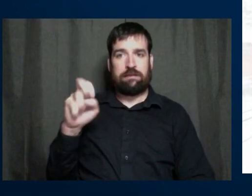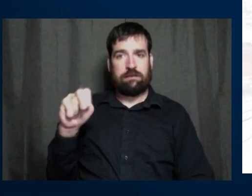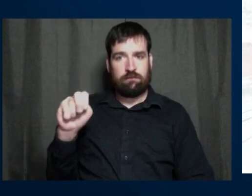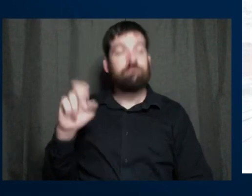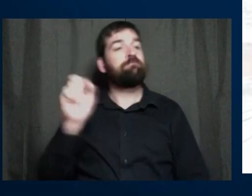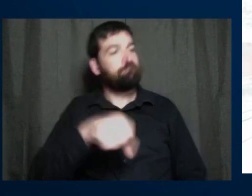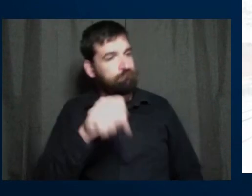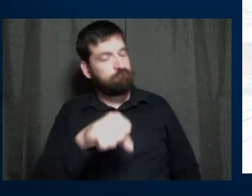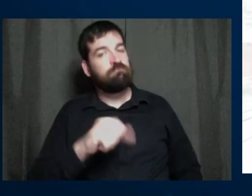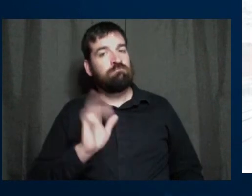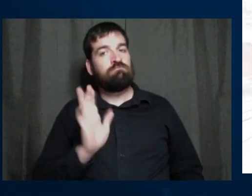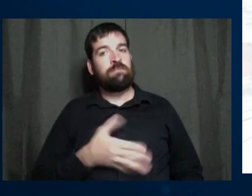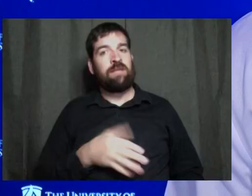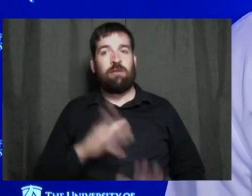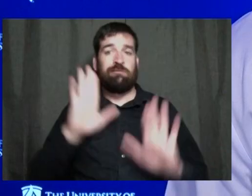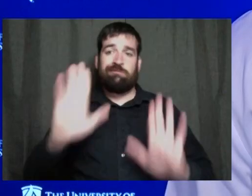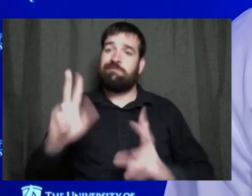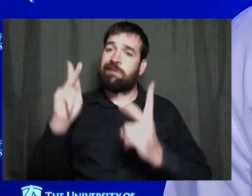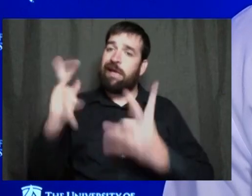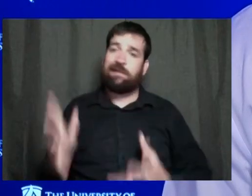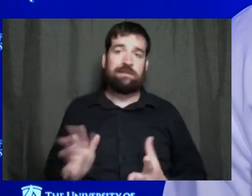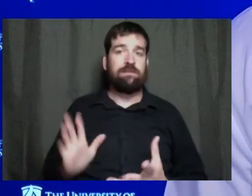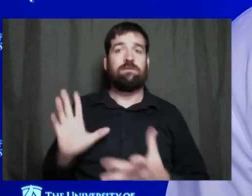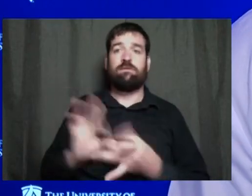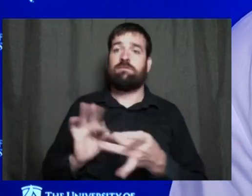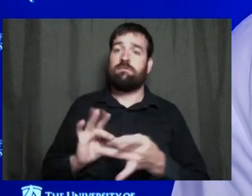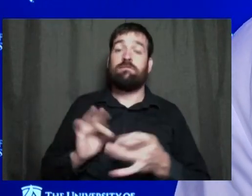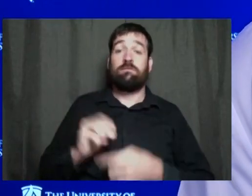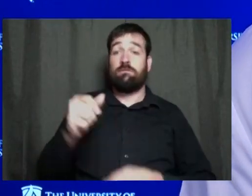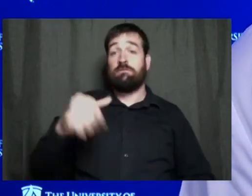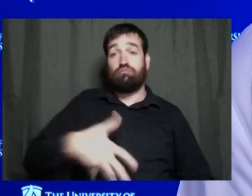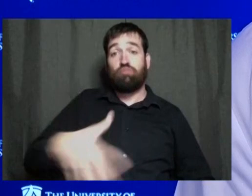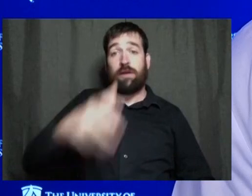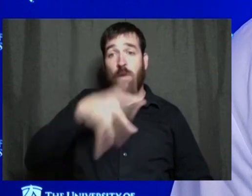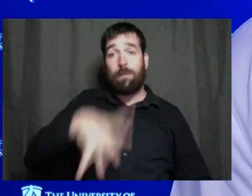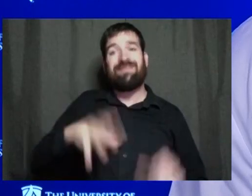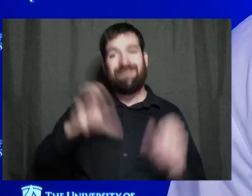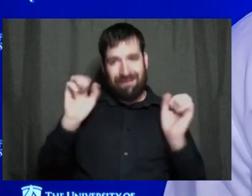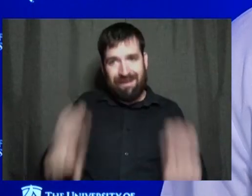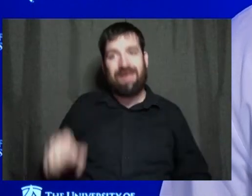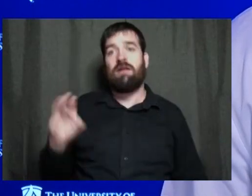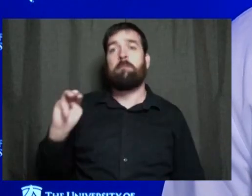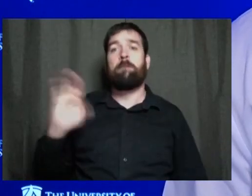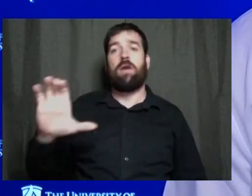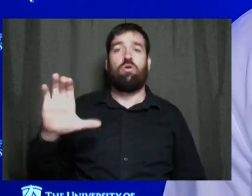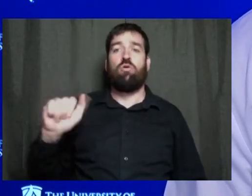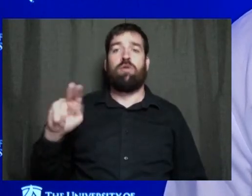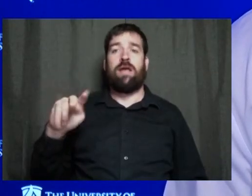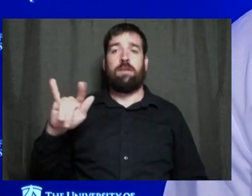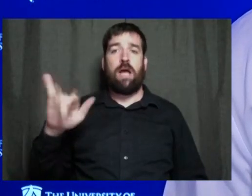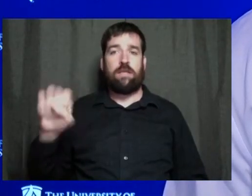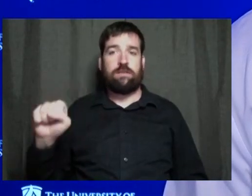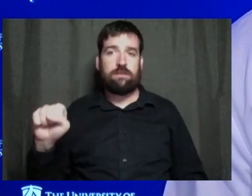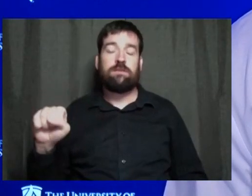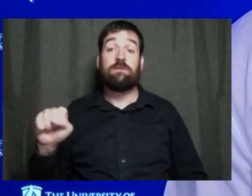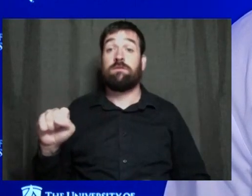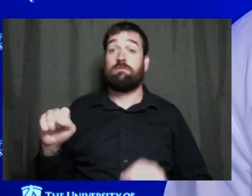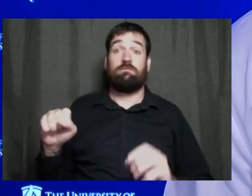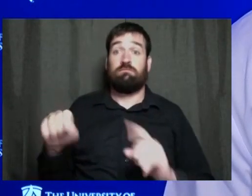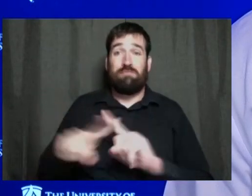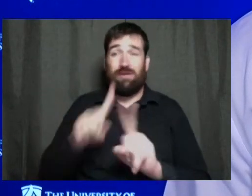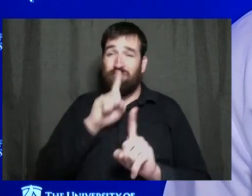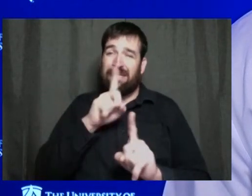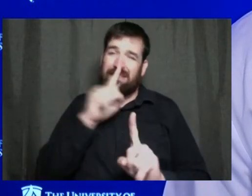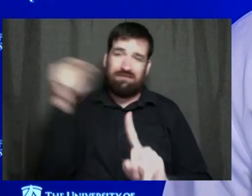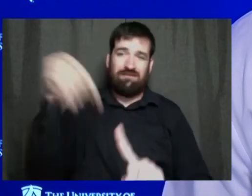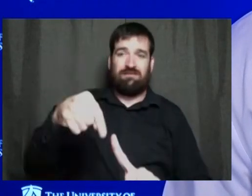our excellent guests on this week, and they certainly said, pregnant women are able to get monoclonal antibody. But I think more to the heart of this question is